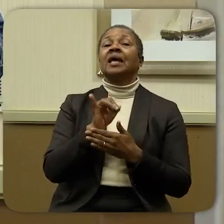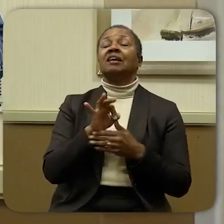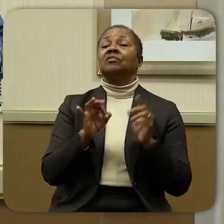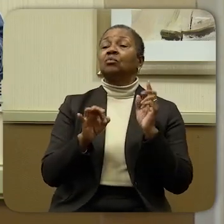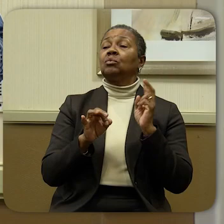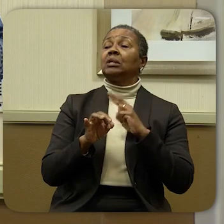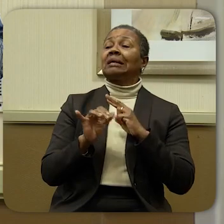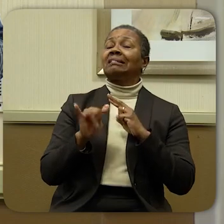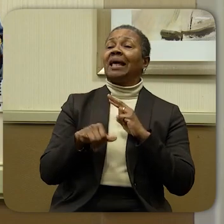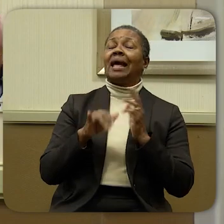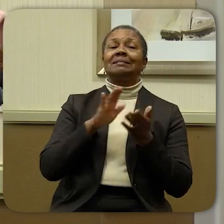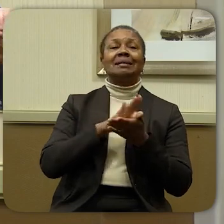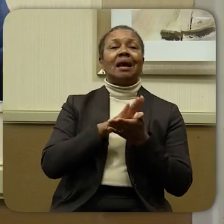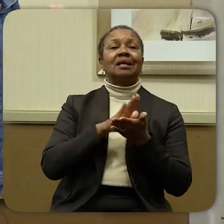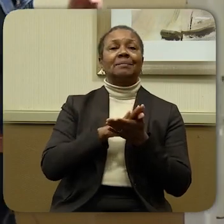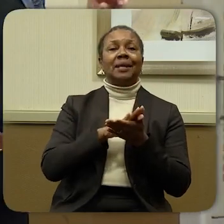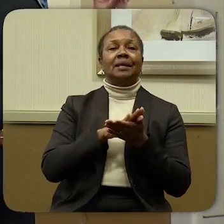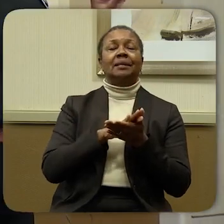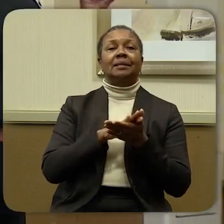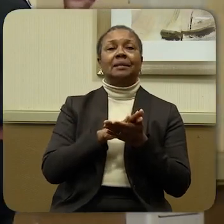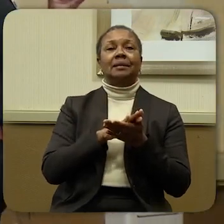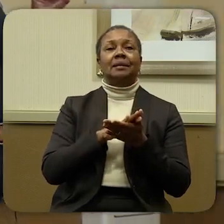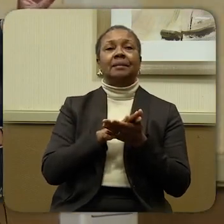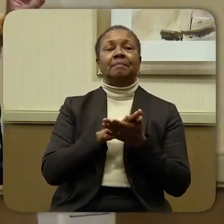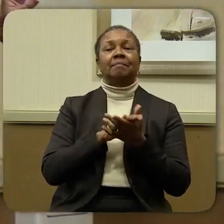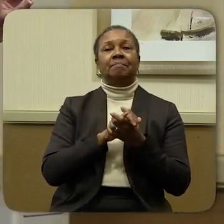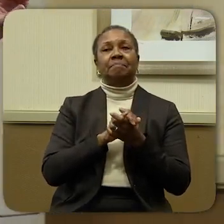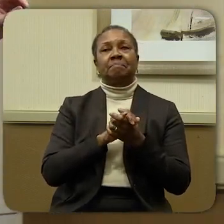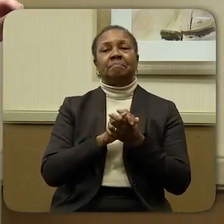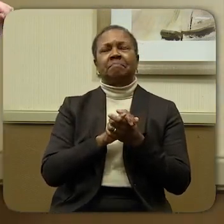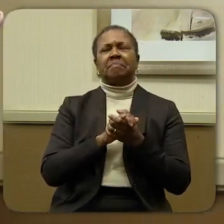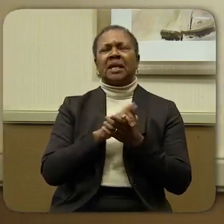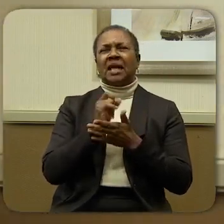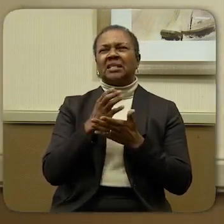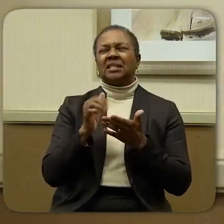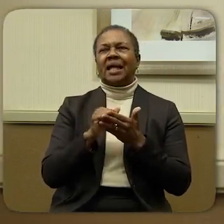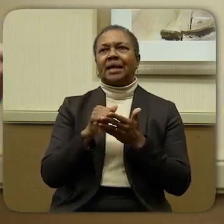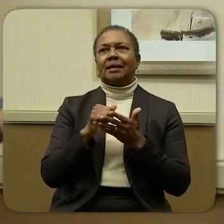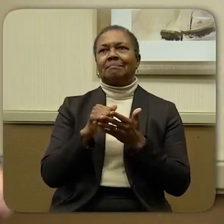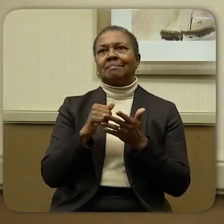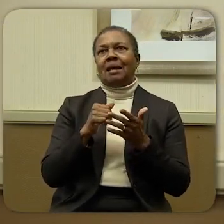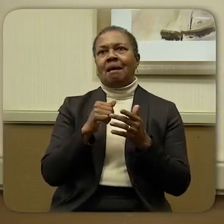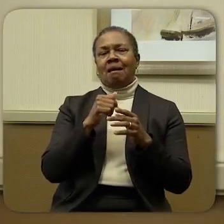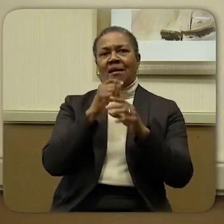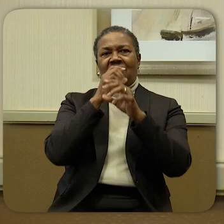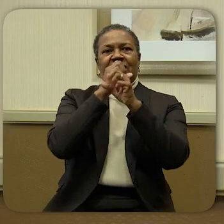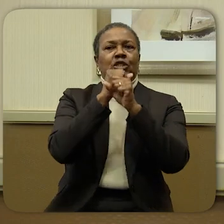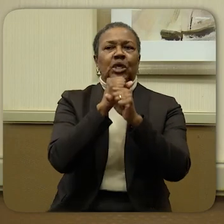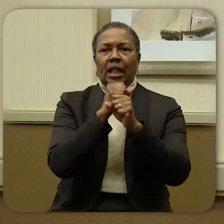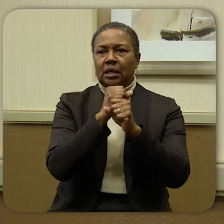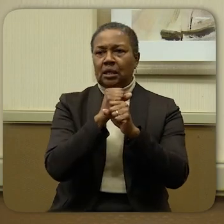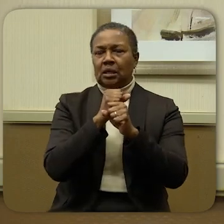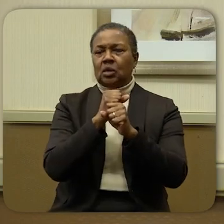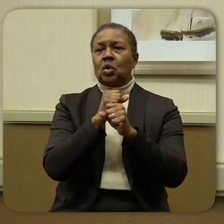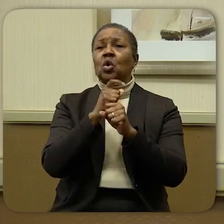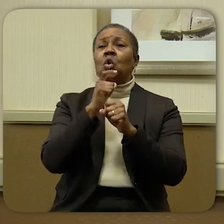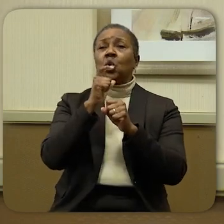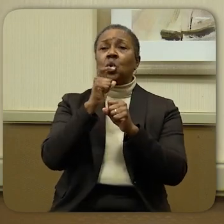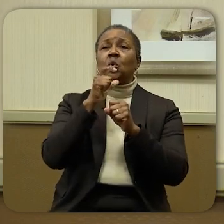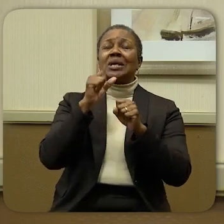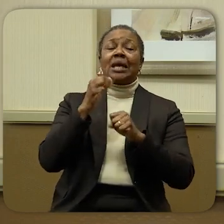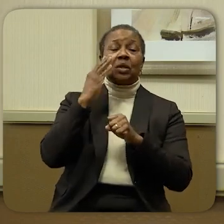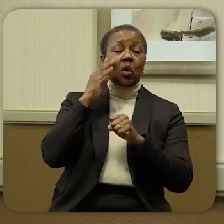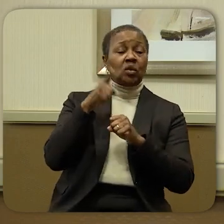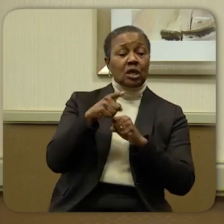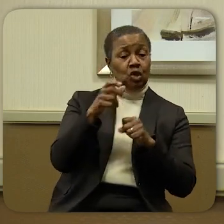look at that document, it asks questions around like confidentiality. Who gets to know that you're trans?